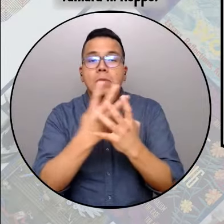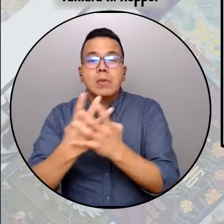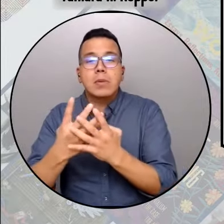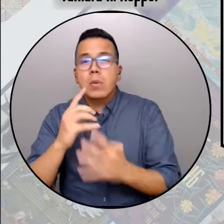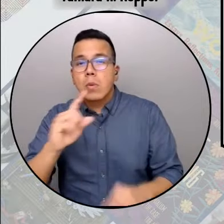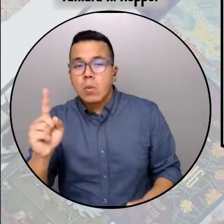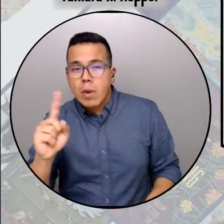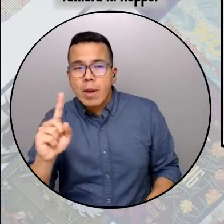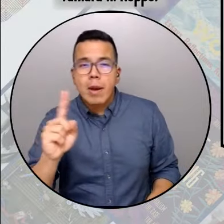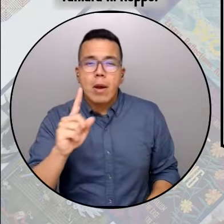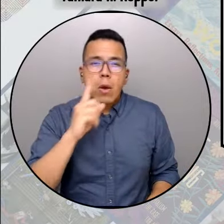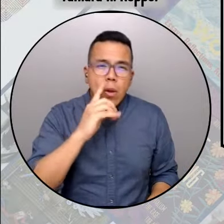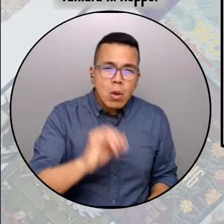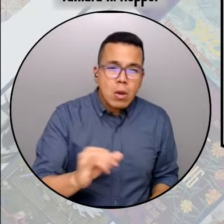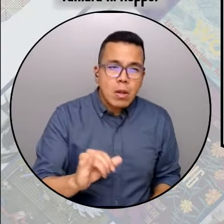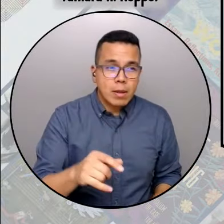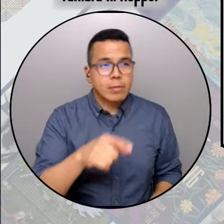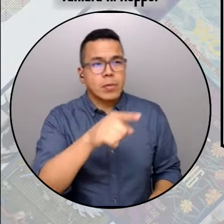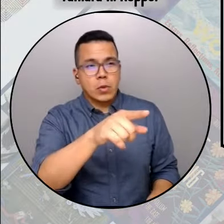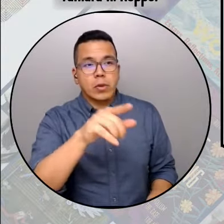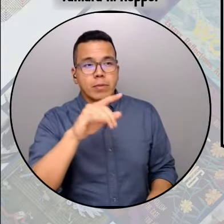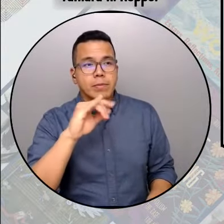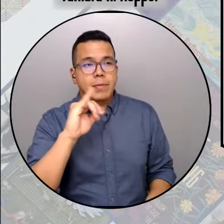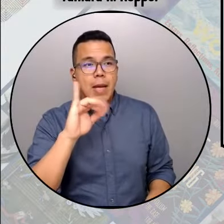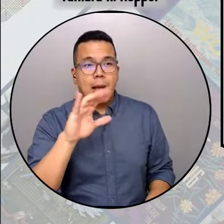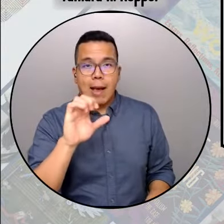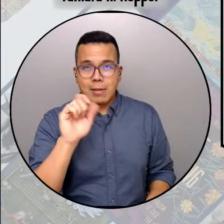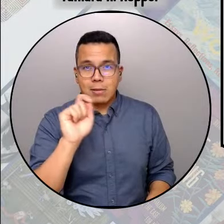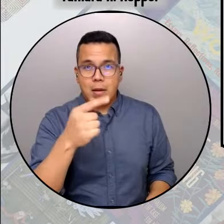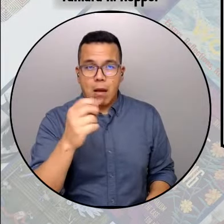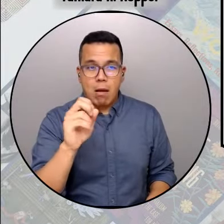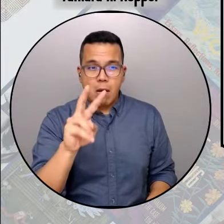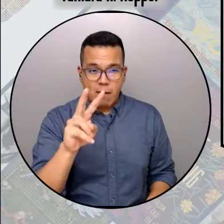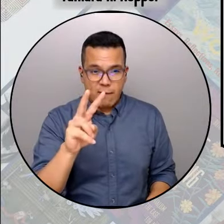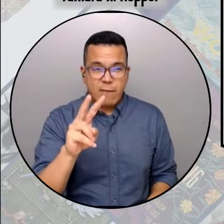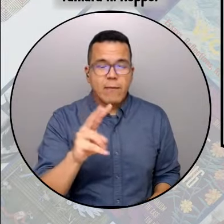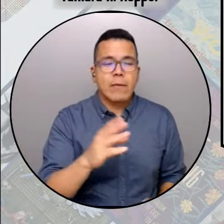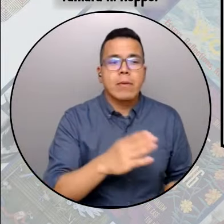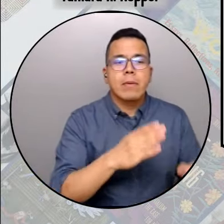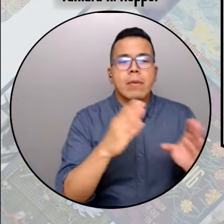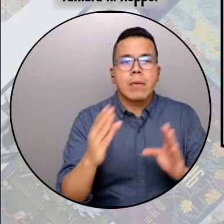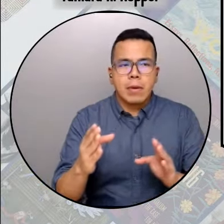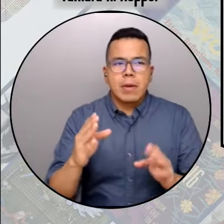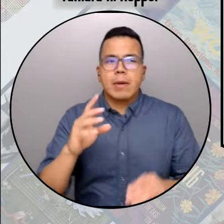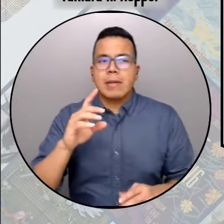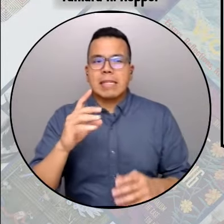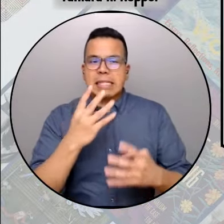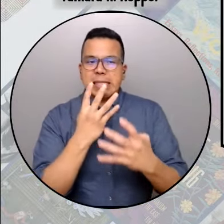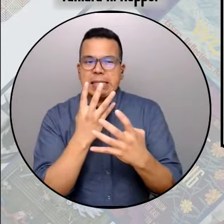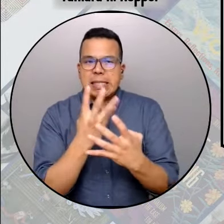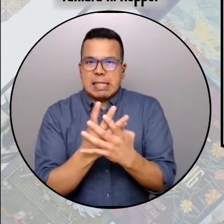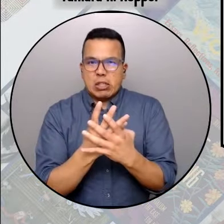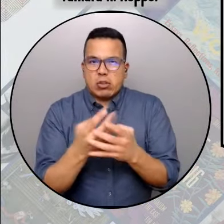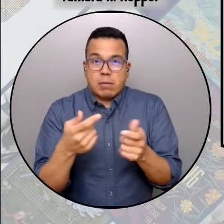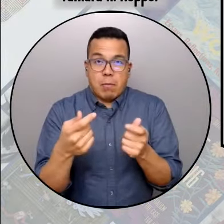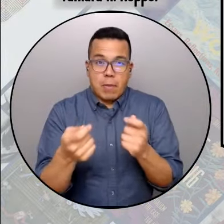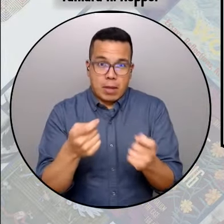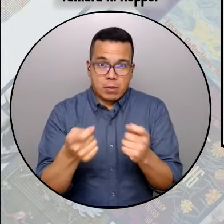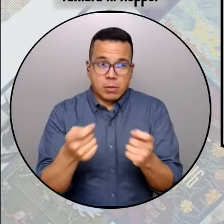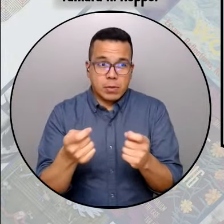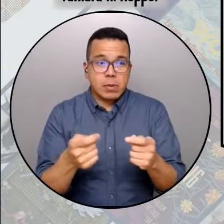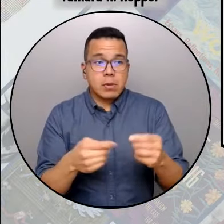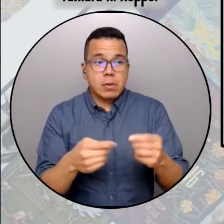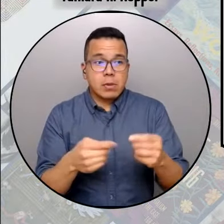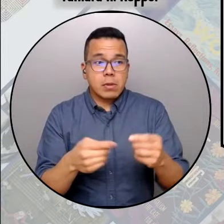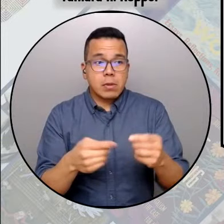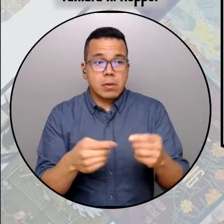So here, if you go to detention management, right, under ICE, this is where they have information about